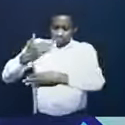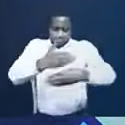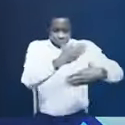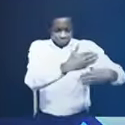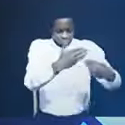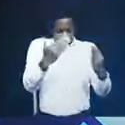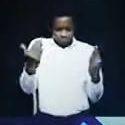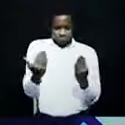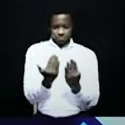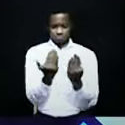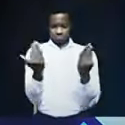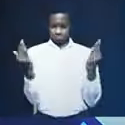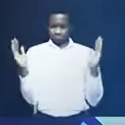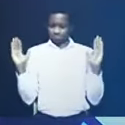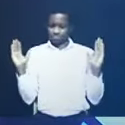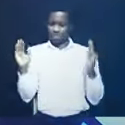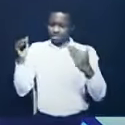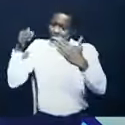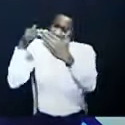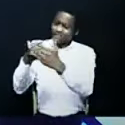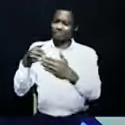evil.